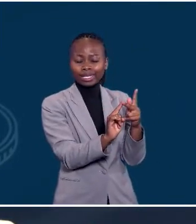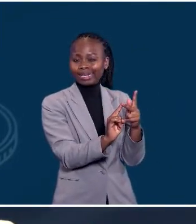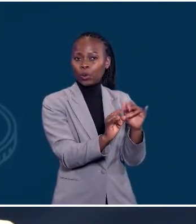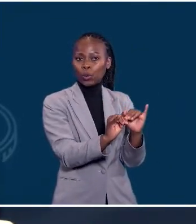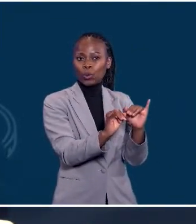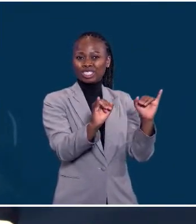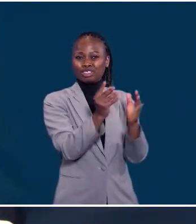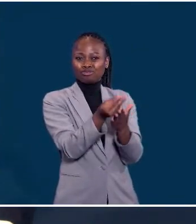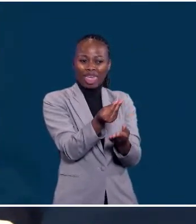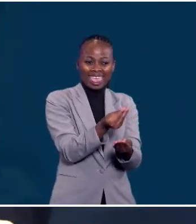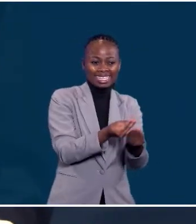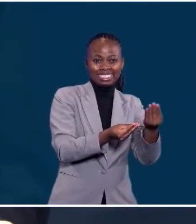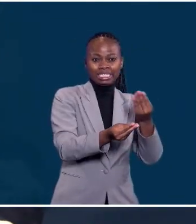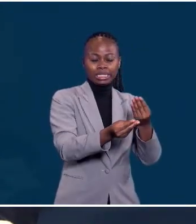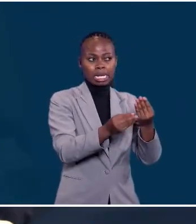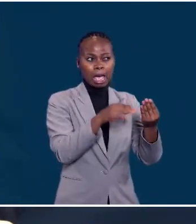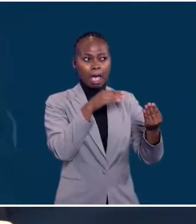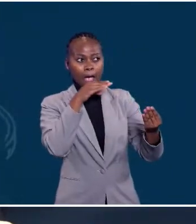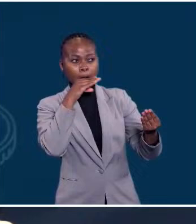tensions.